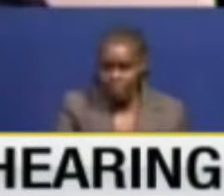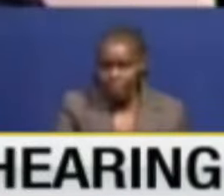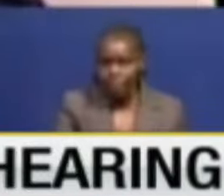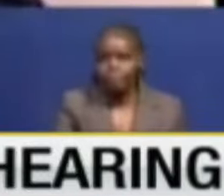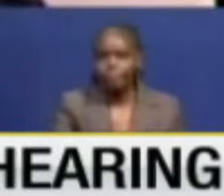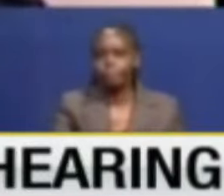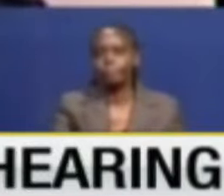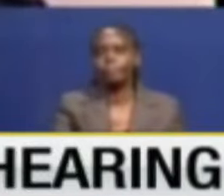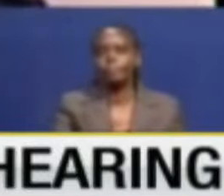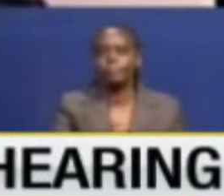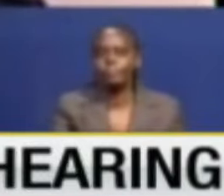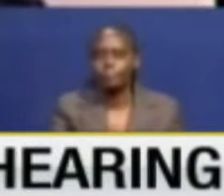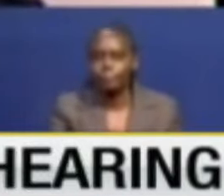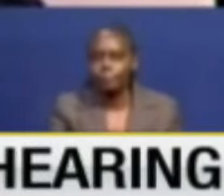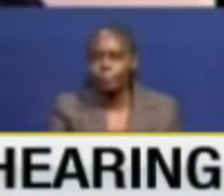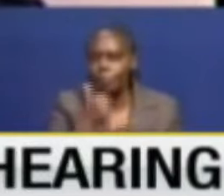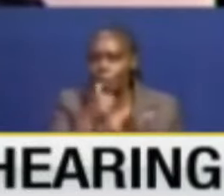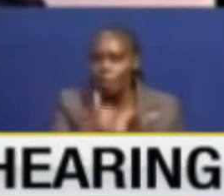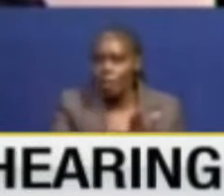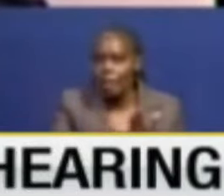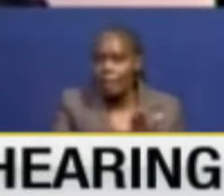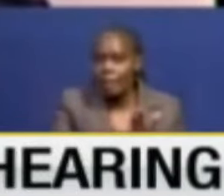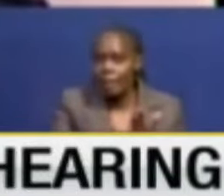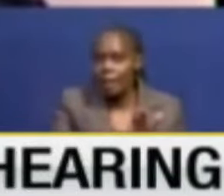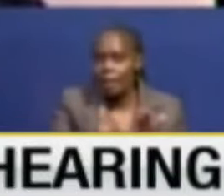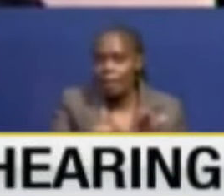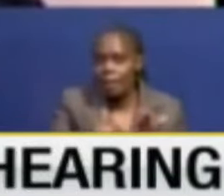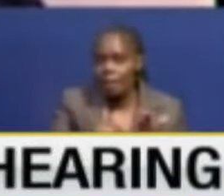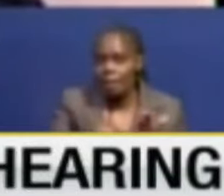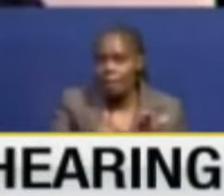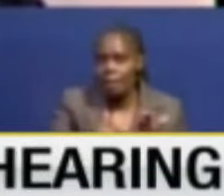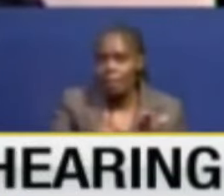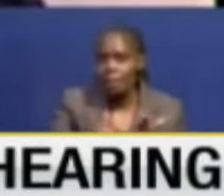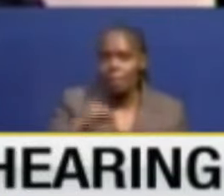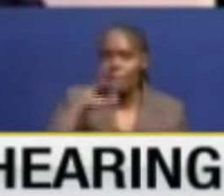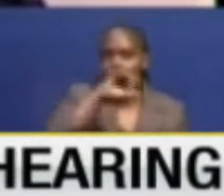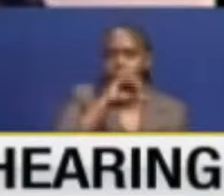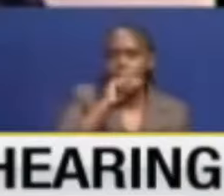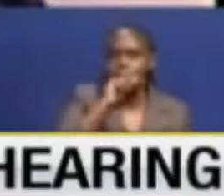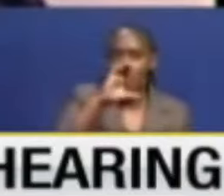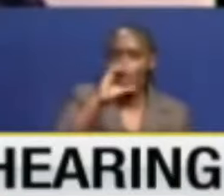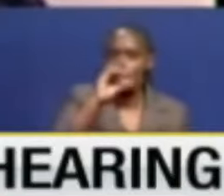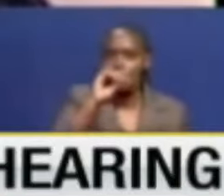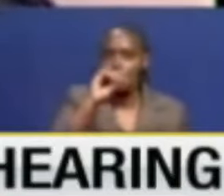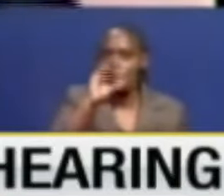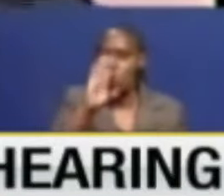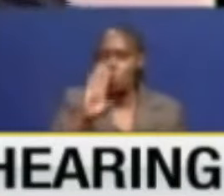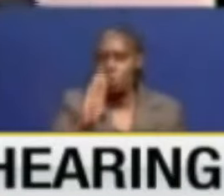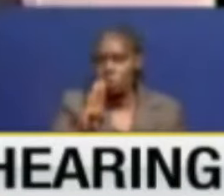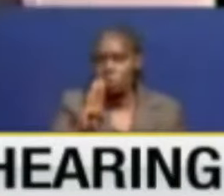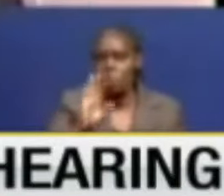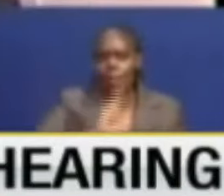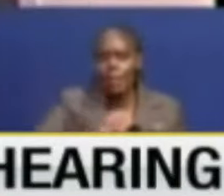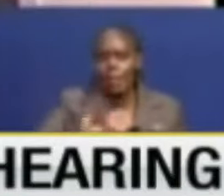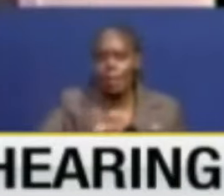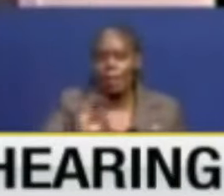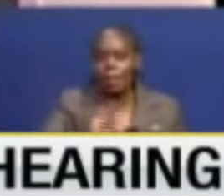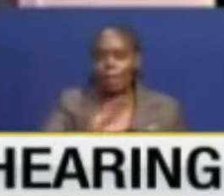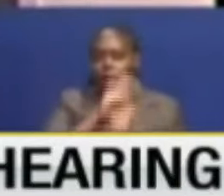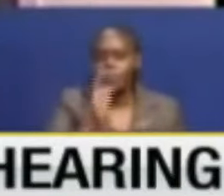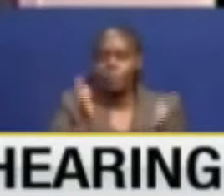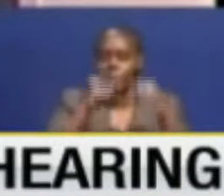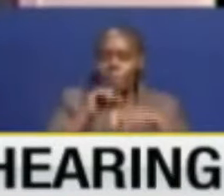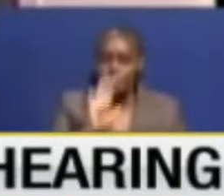February 2024. We equally noted a letter, a purported letter, from Jacob Kirari, the clerk of the county